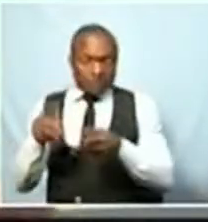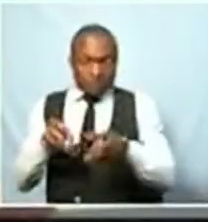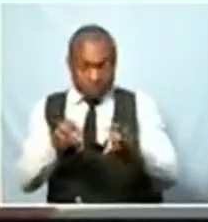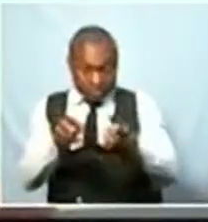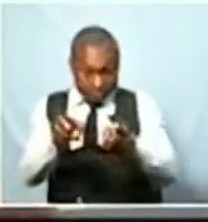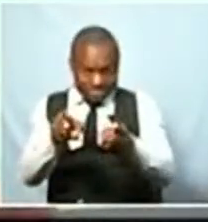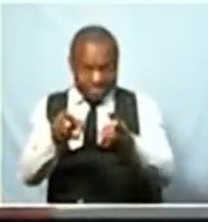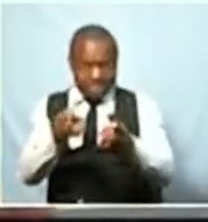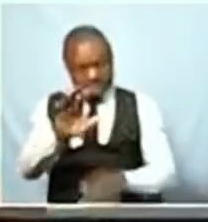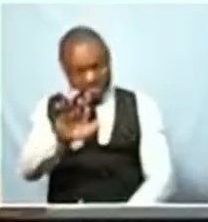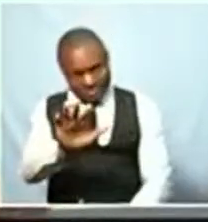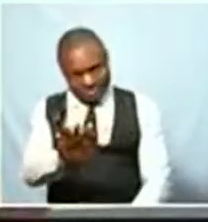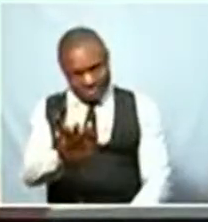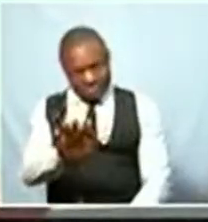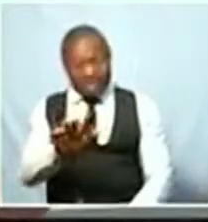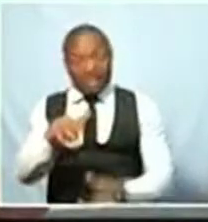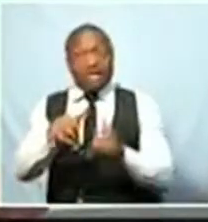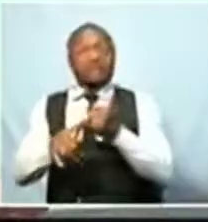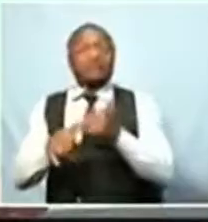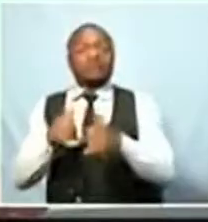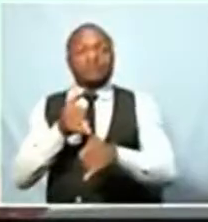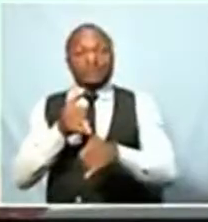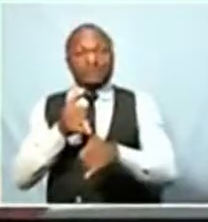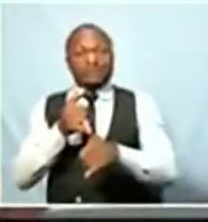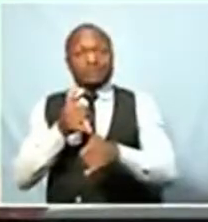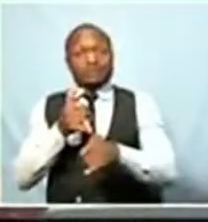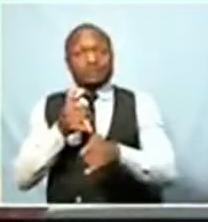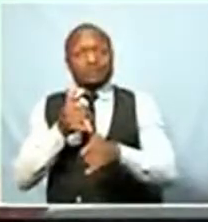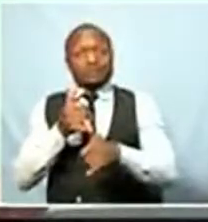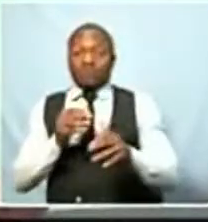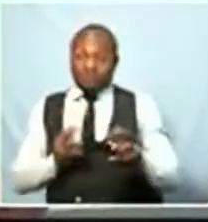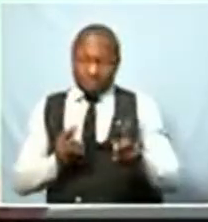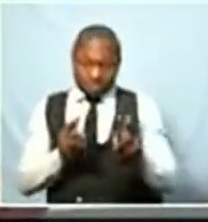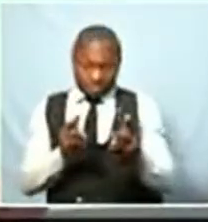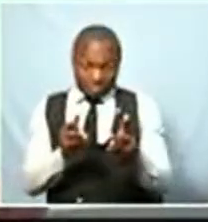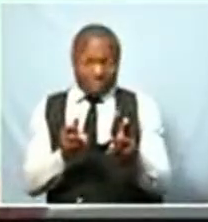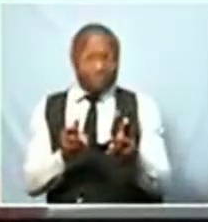existence. The South African model, in fact, I think